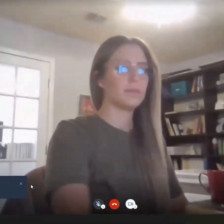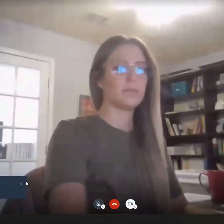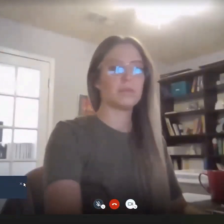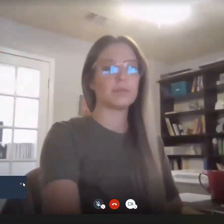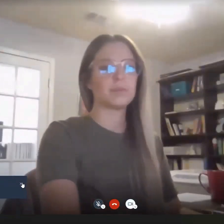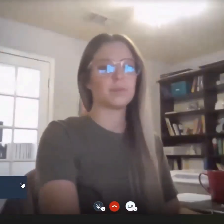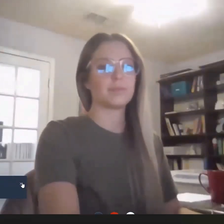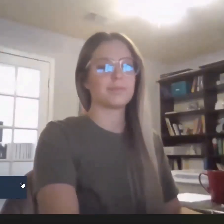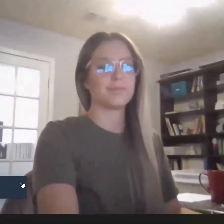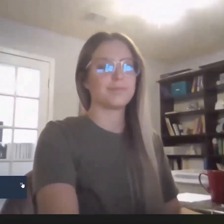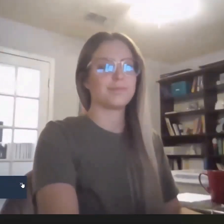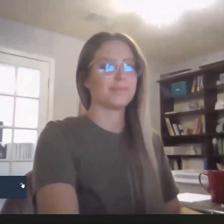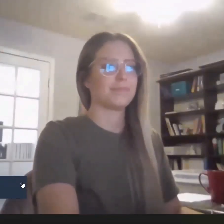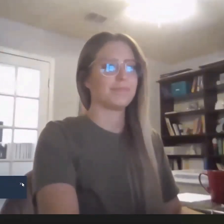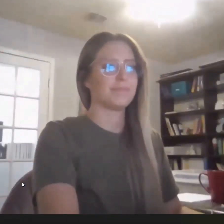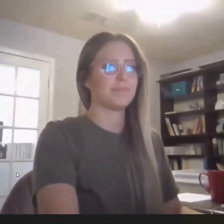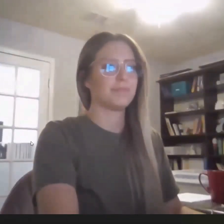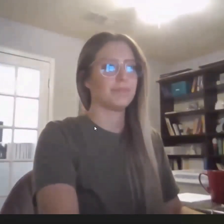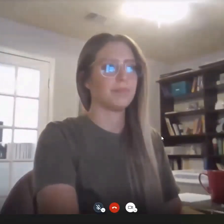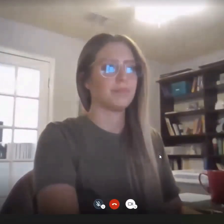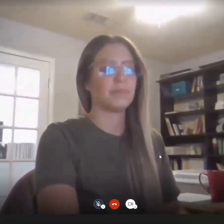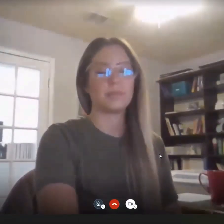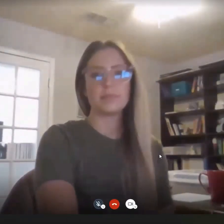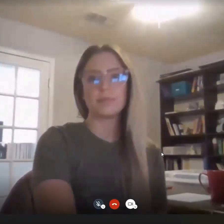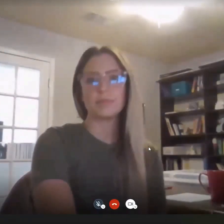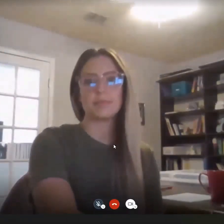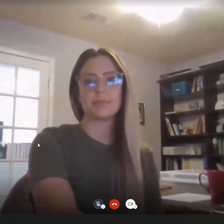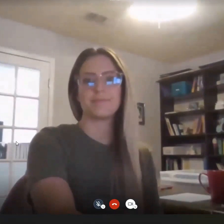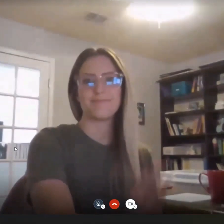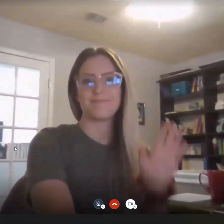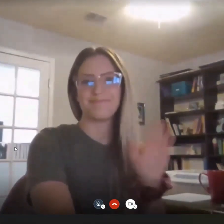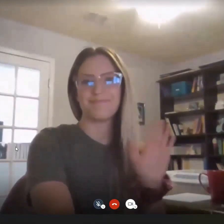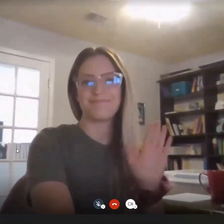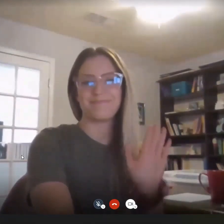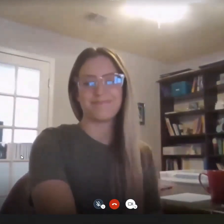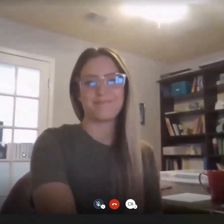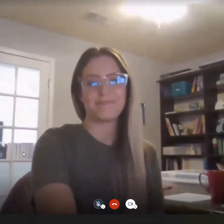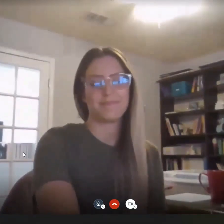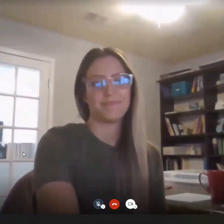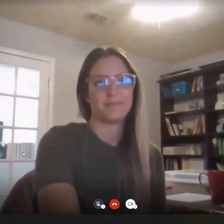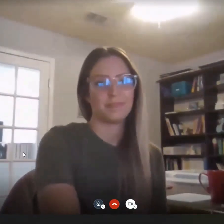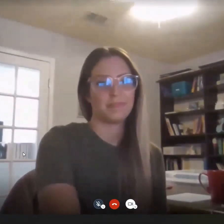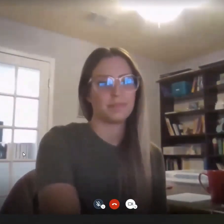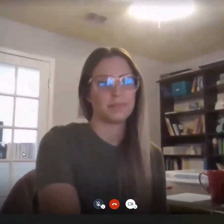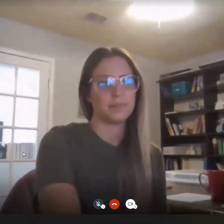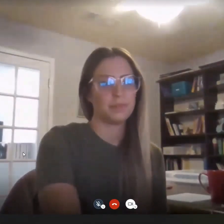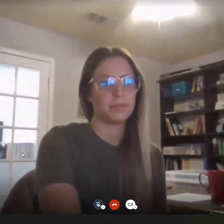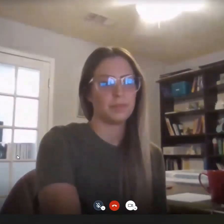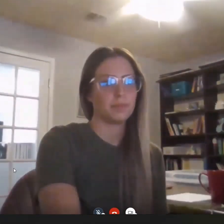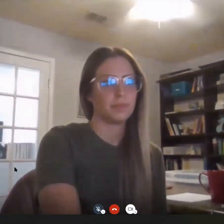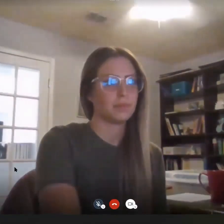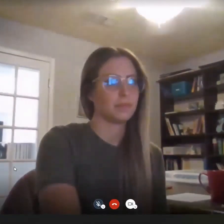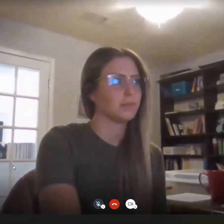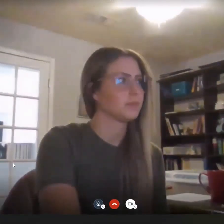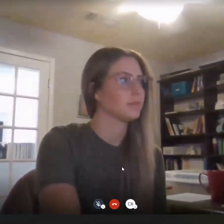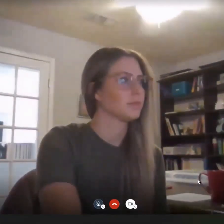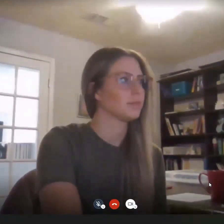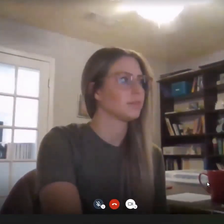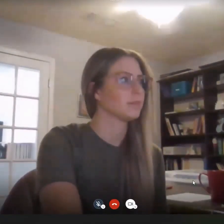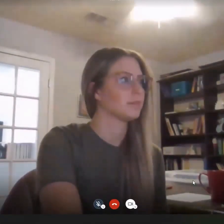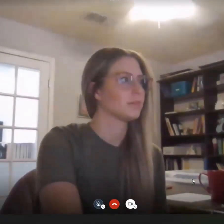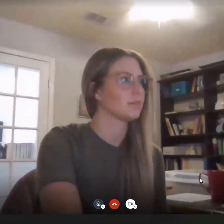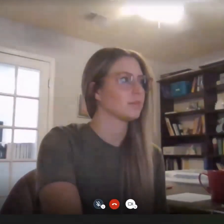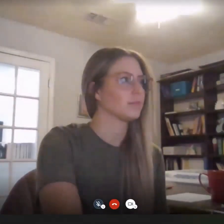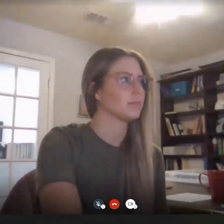on and off. So on the screen, you can see my colleague Mackenzie has also joined. So I'll walk you through what the different icons